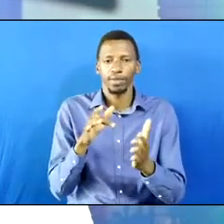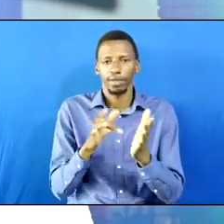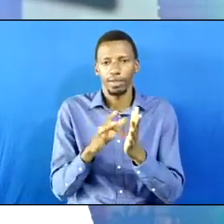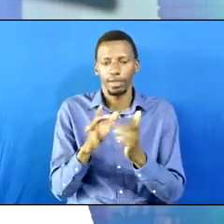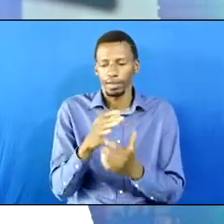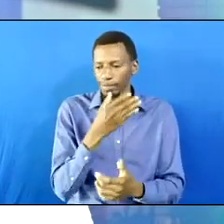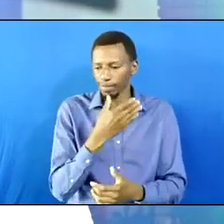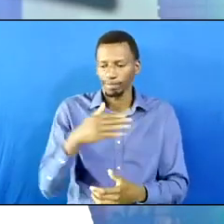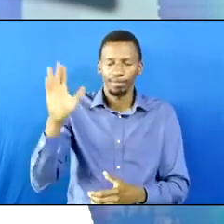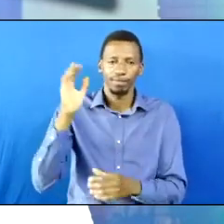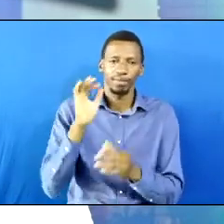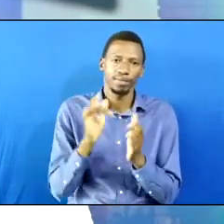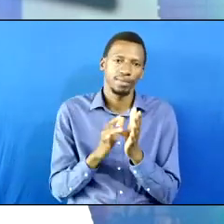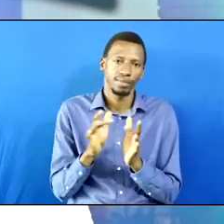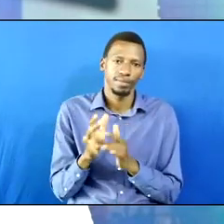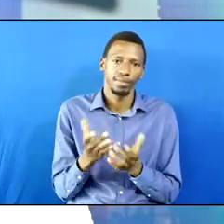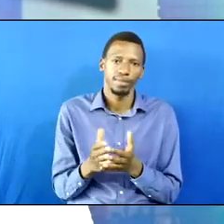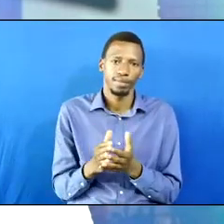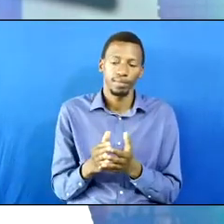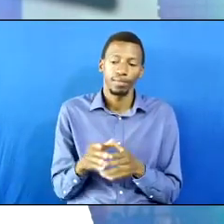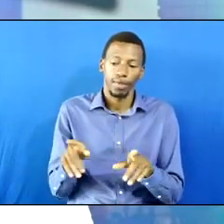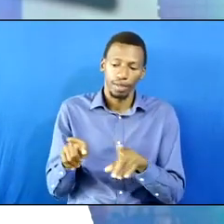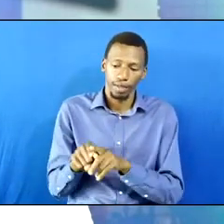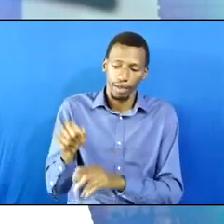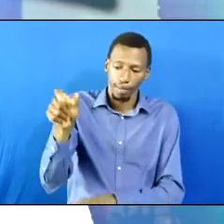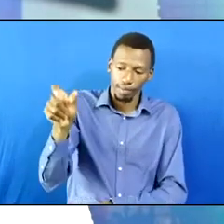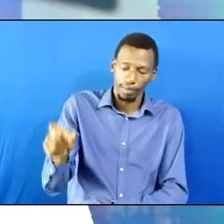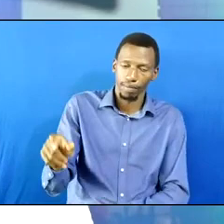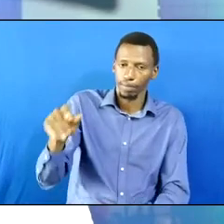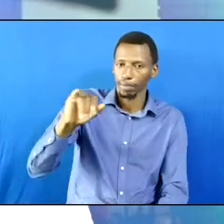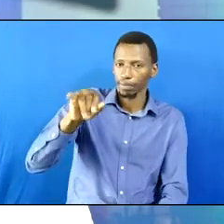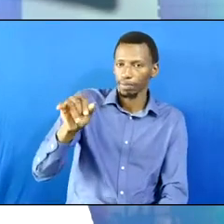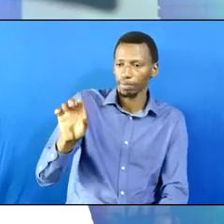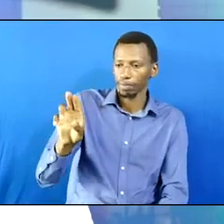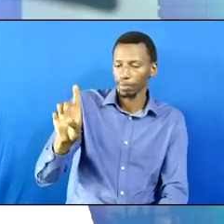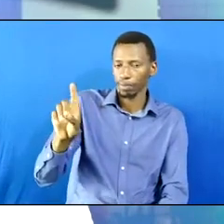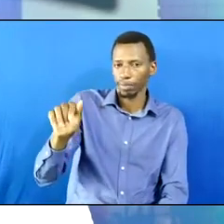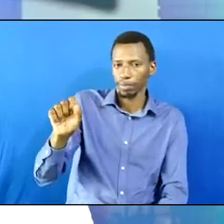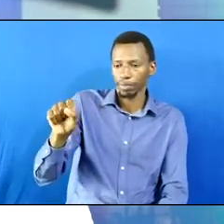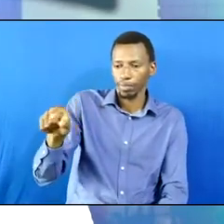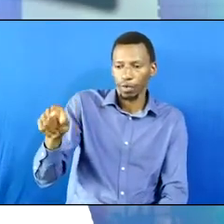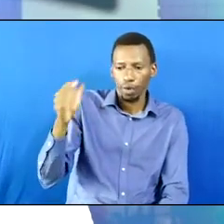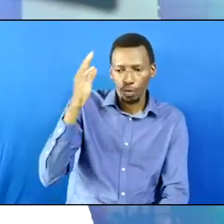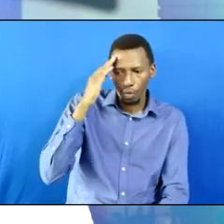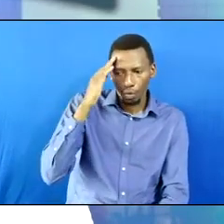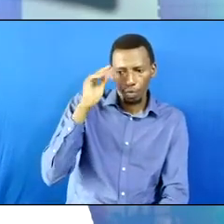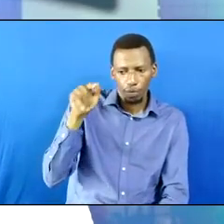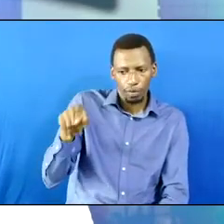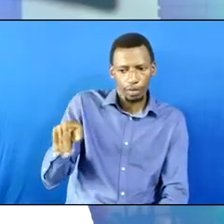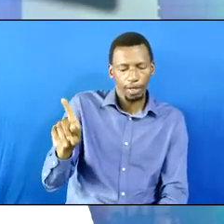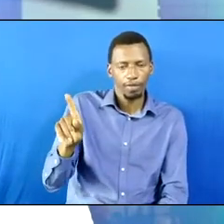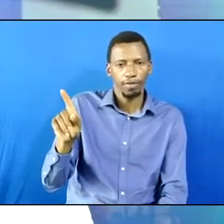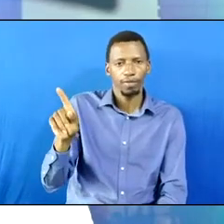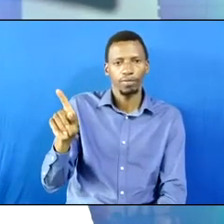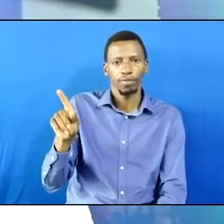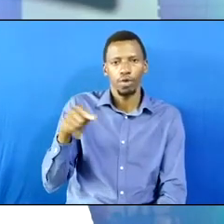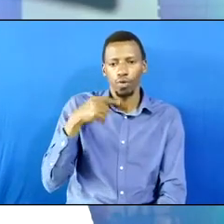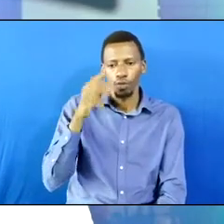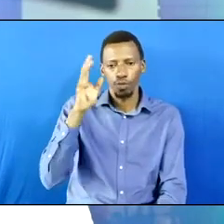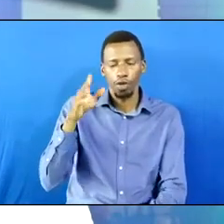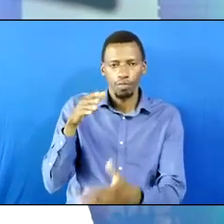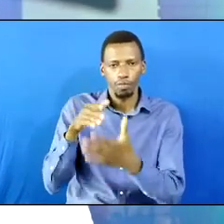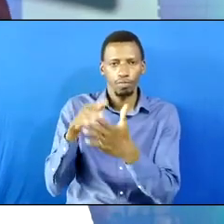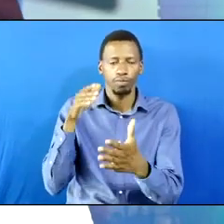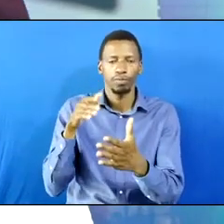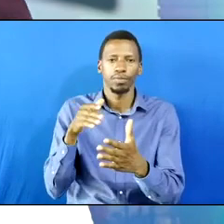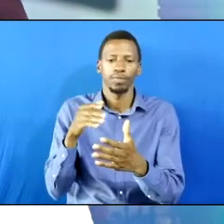So, Judas Iscariot got the information that he was the one who is going